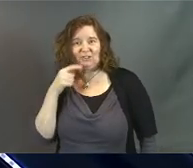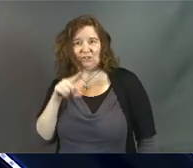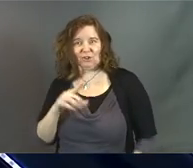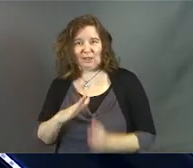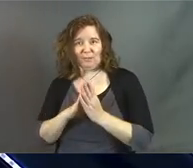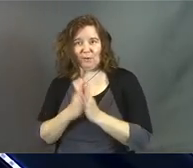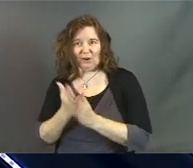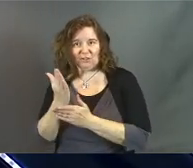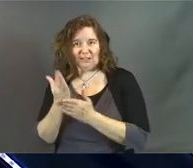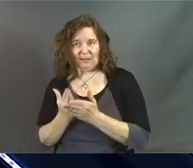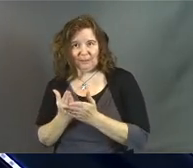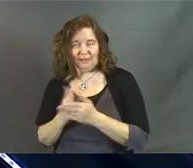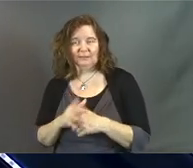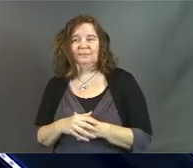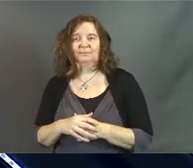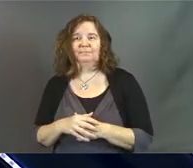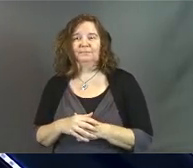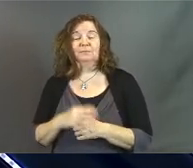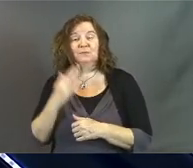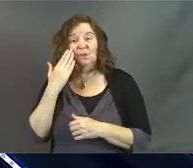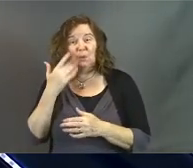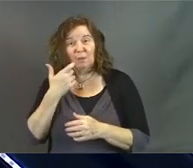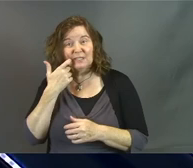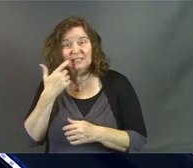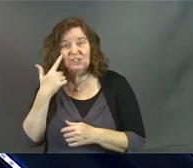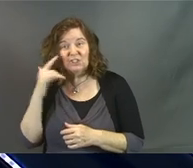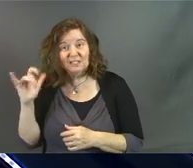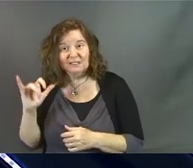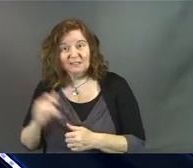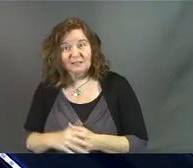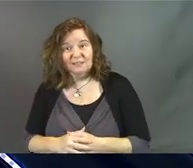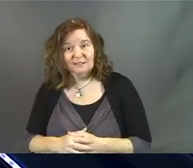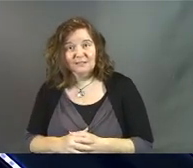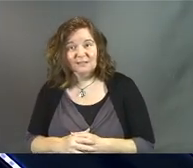during the prayer segment. You know what an addiction is?